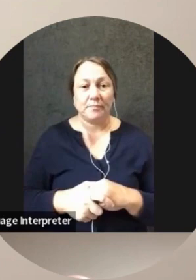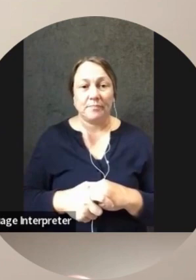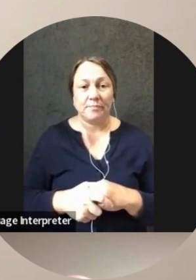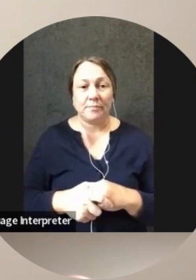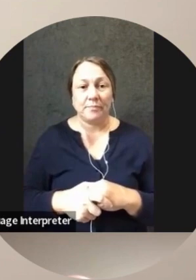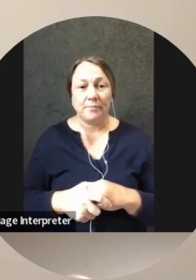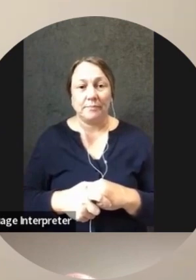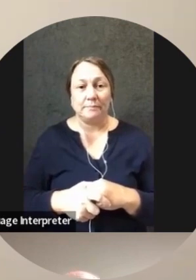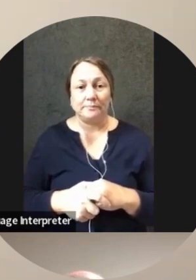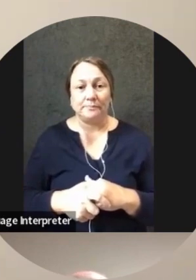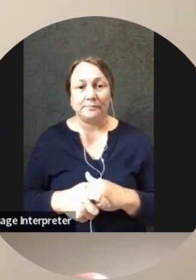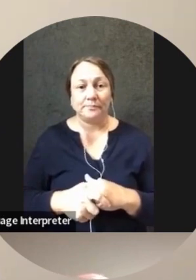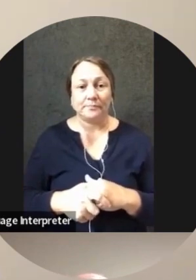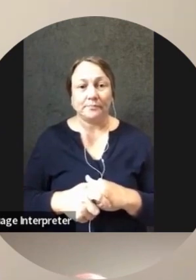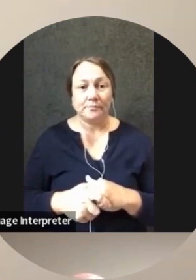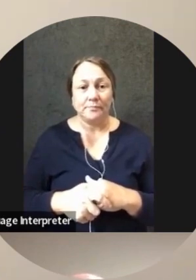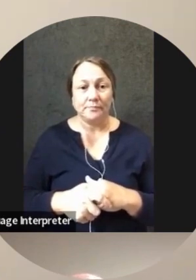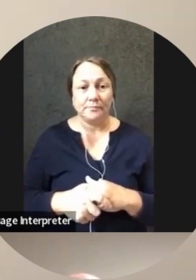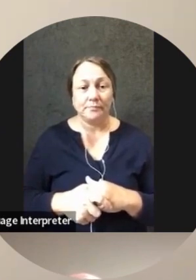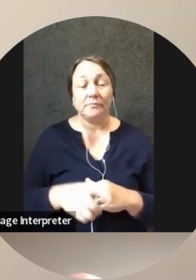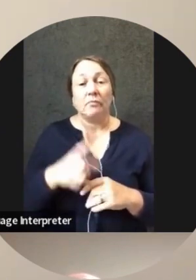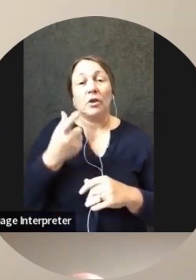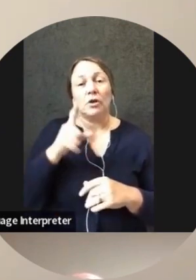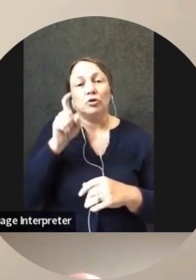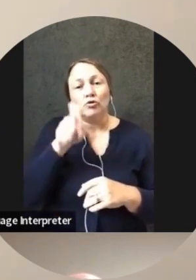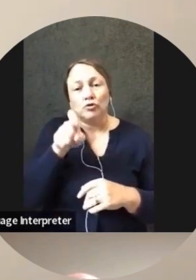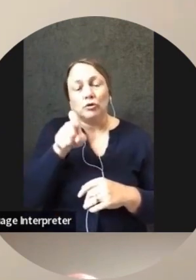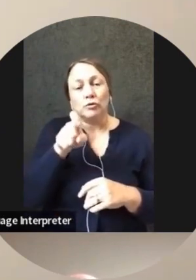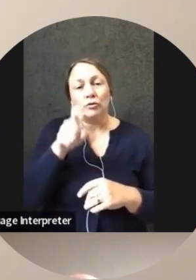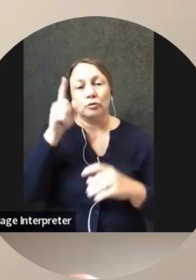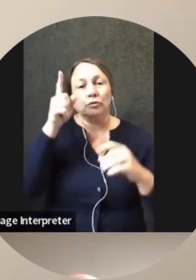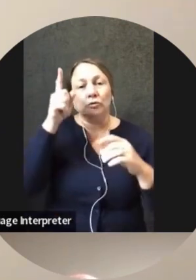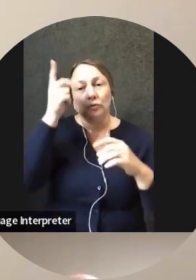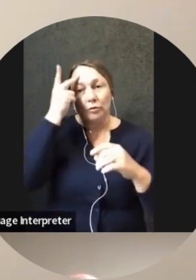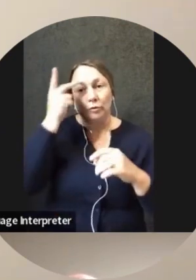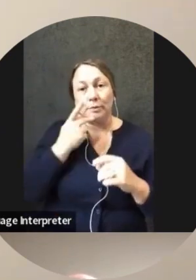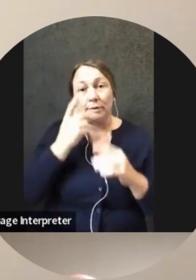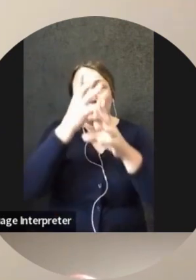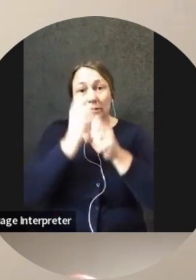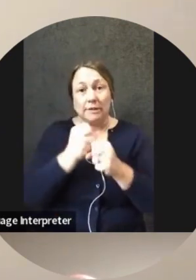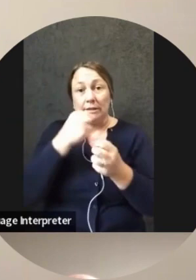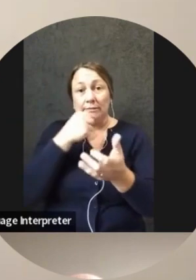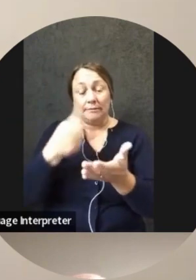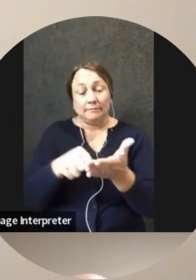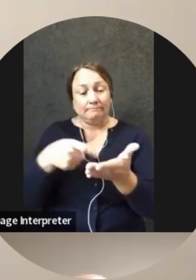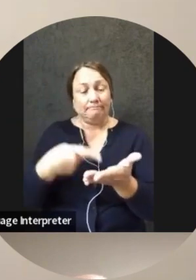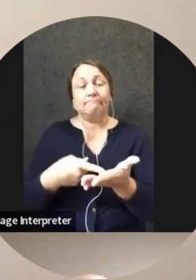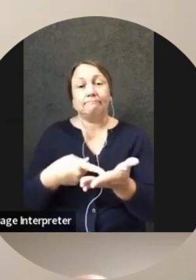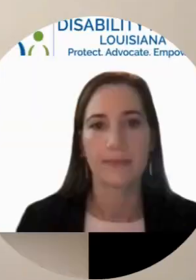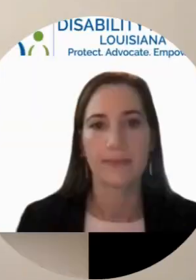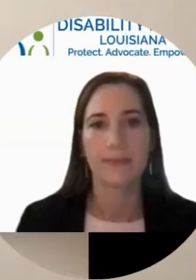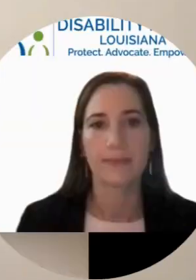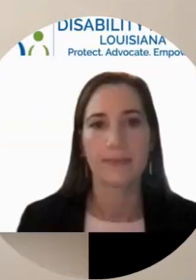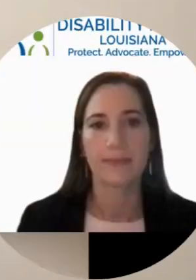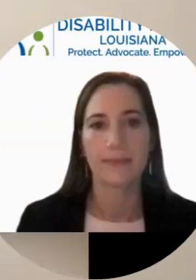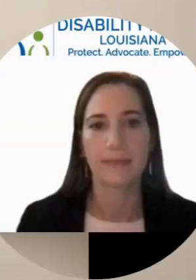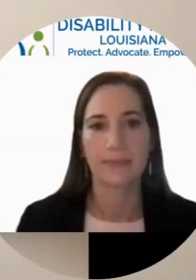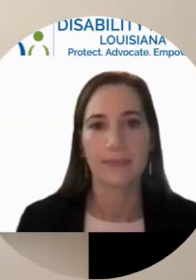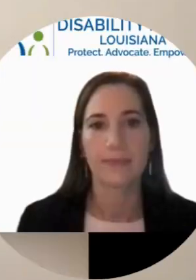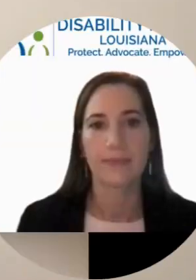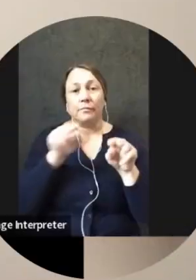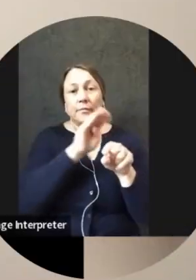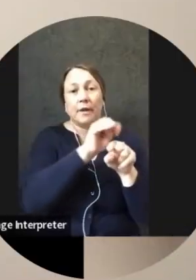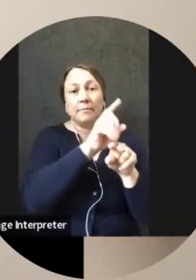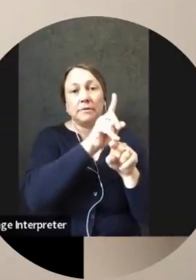Okay, the way it should operate is the parent receives a prior written notice, whether it's an IEP meeting or an MDR,